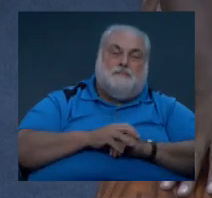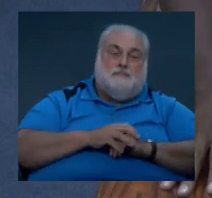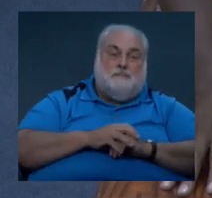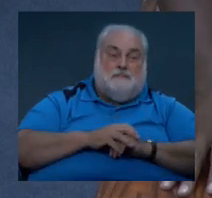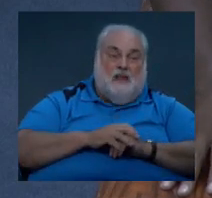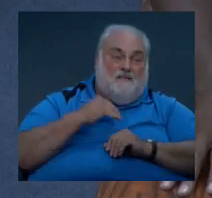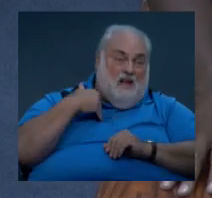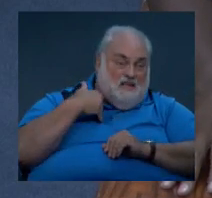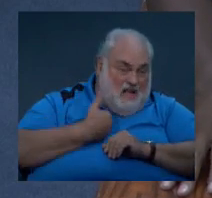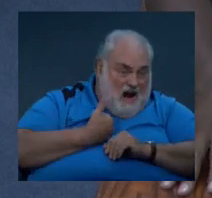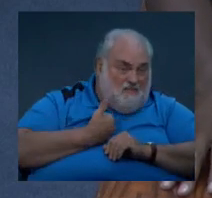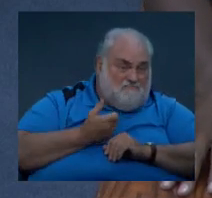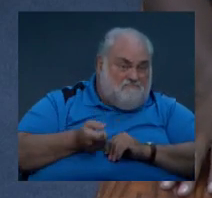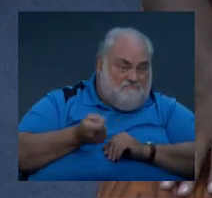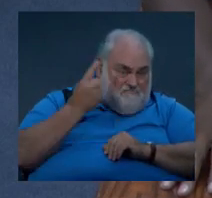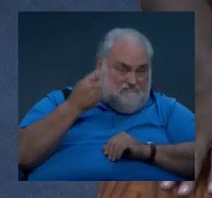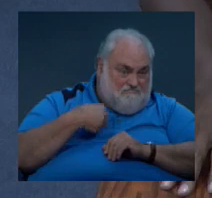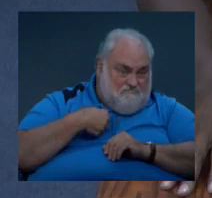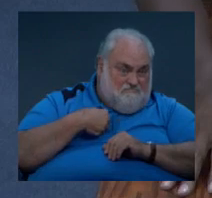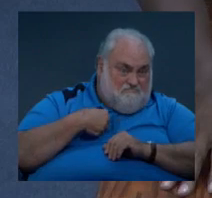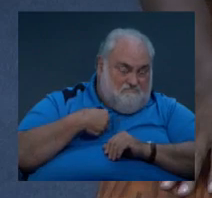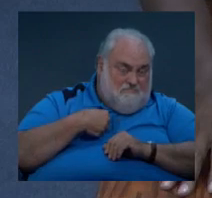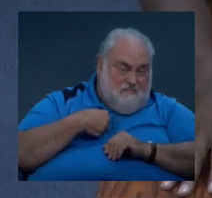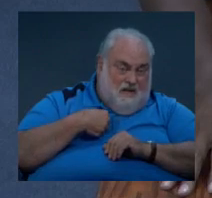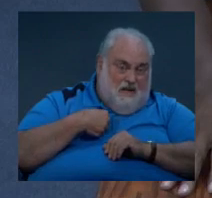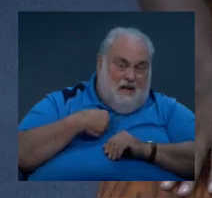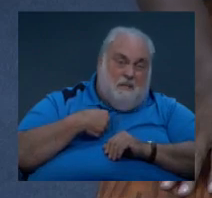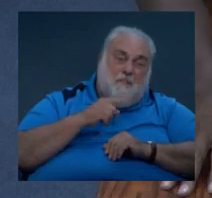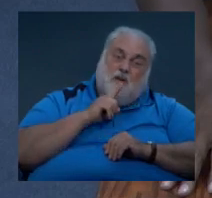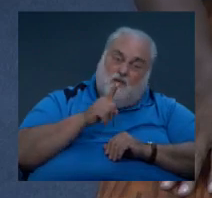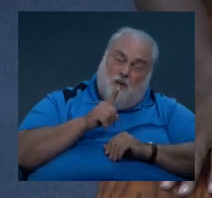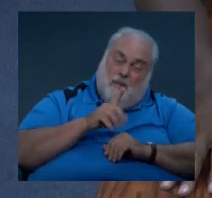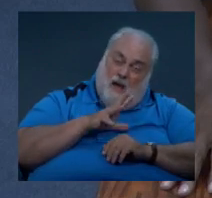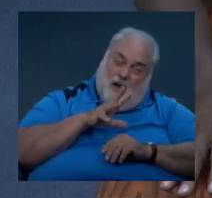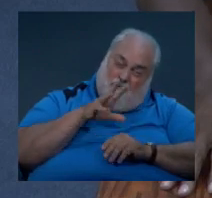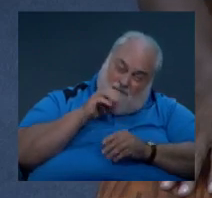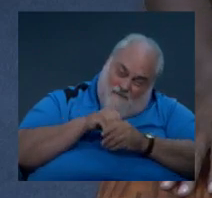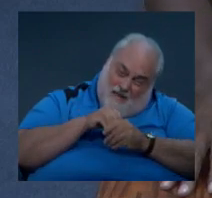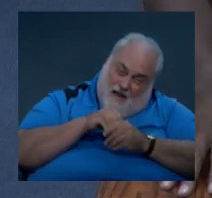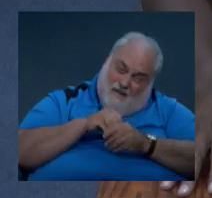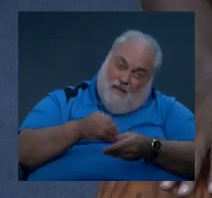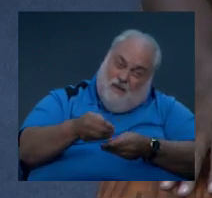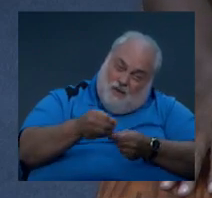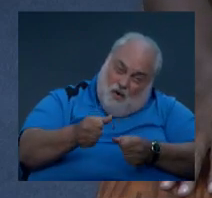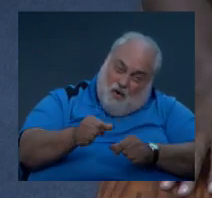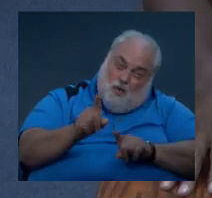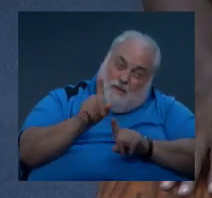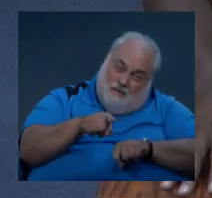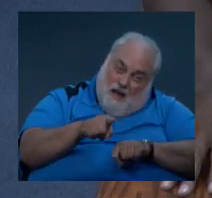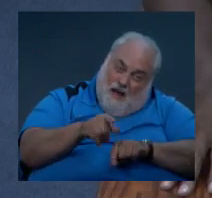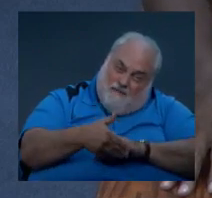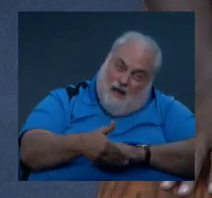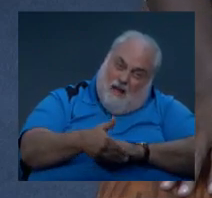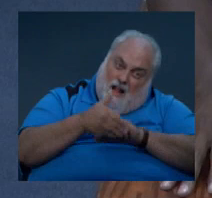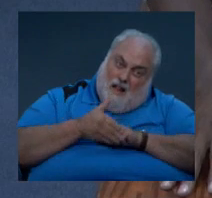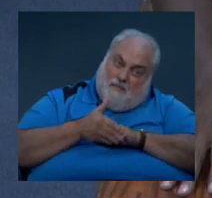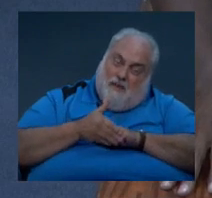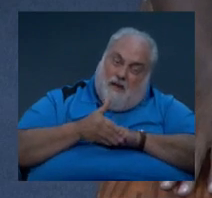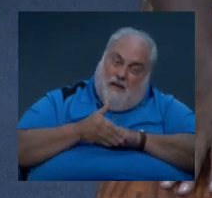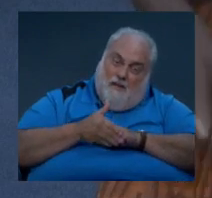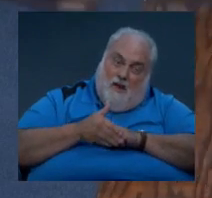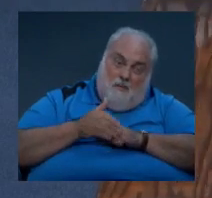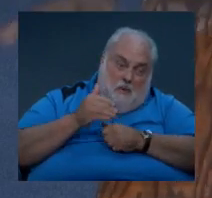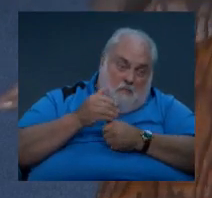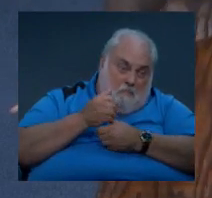If you're tired, I understand that. But if you're going to be part of the solution, help us. If you're going to be part